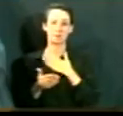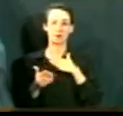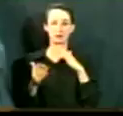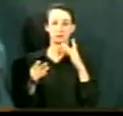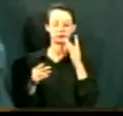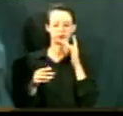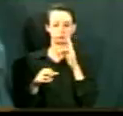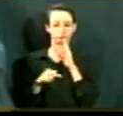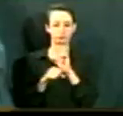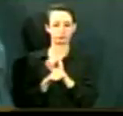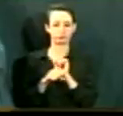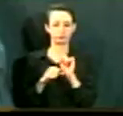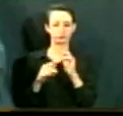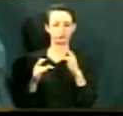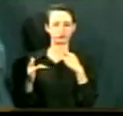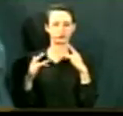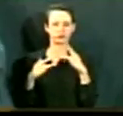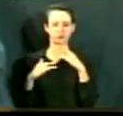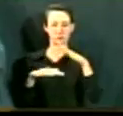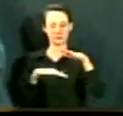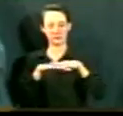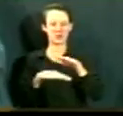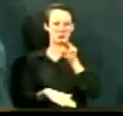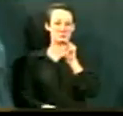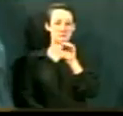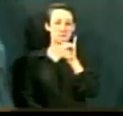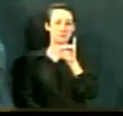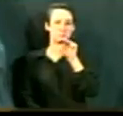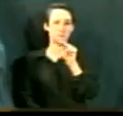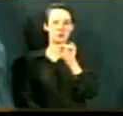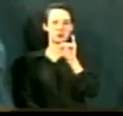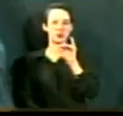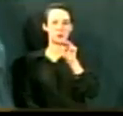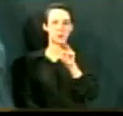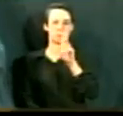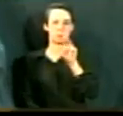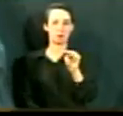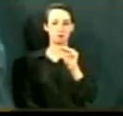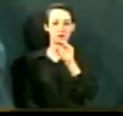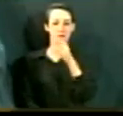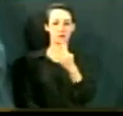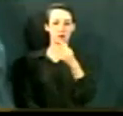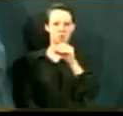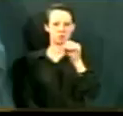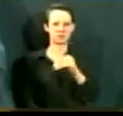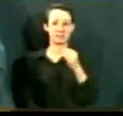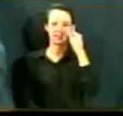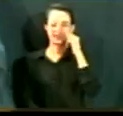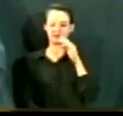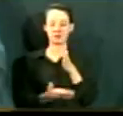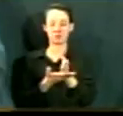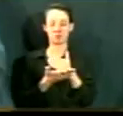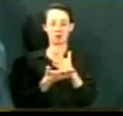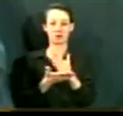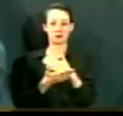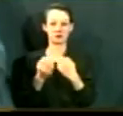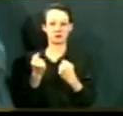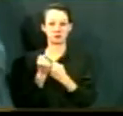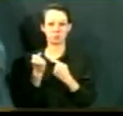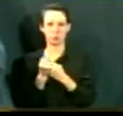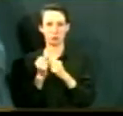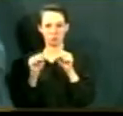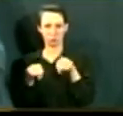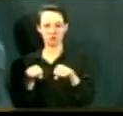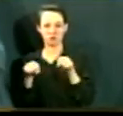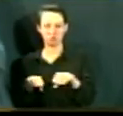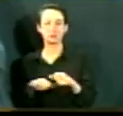a minimum of 4% if the budget will support it. I think that ties our hands in that